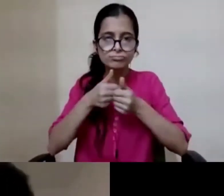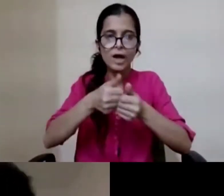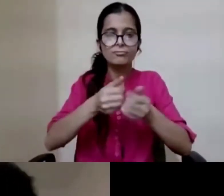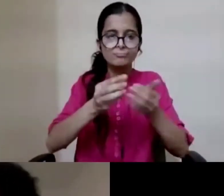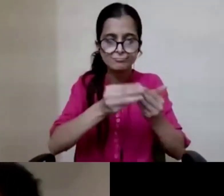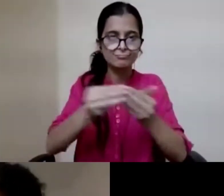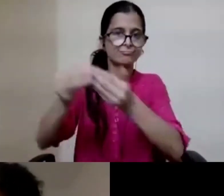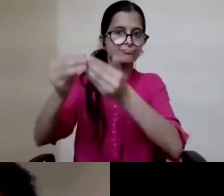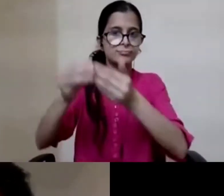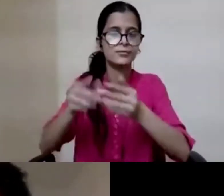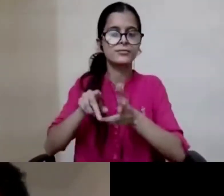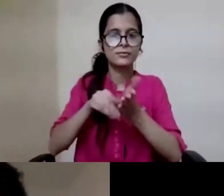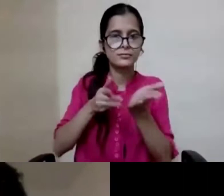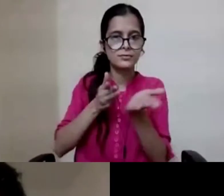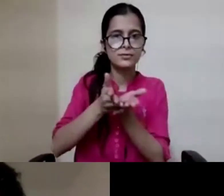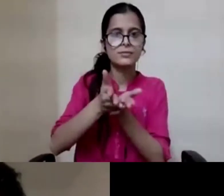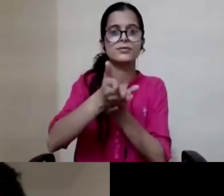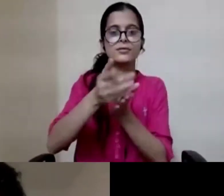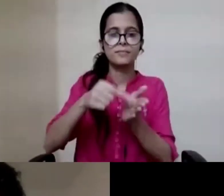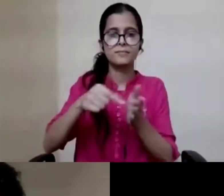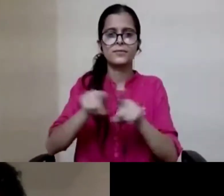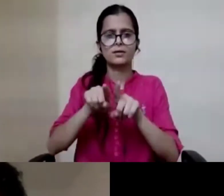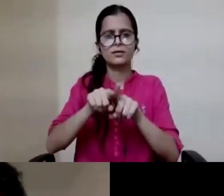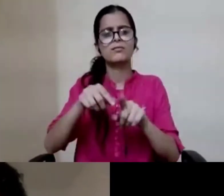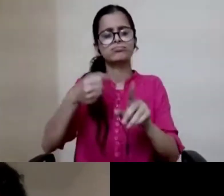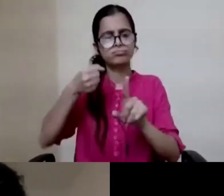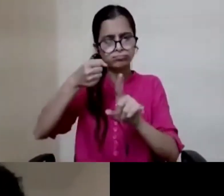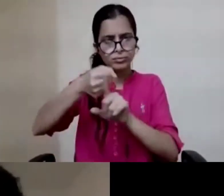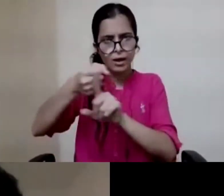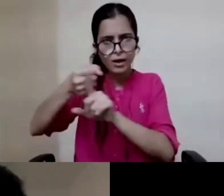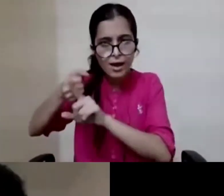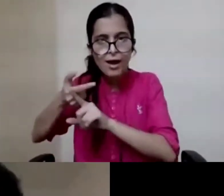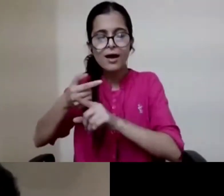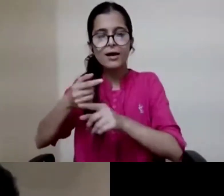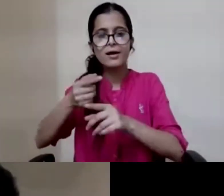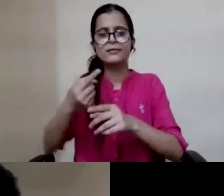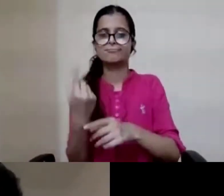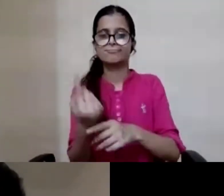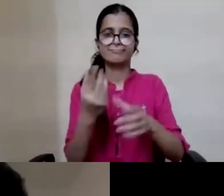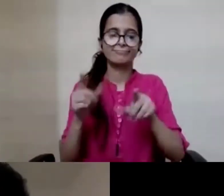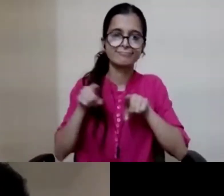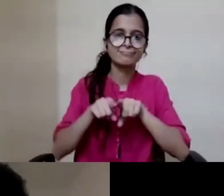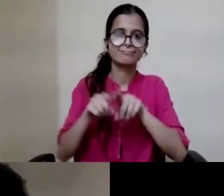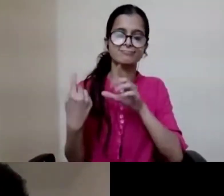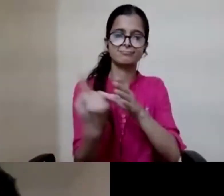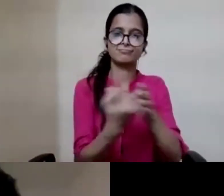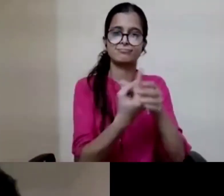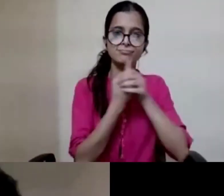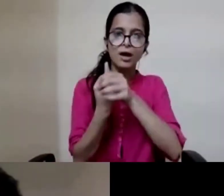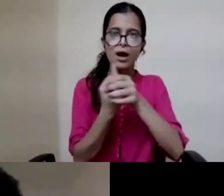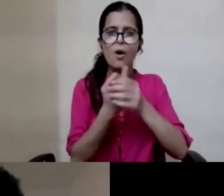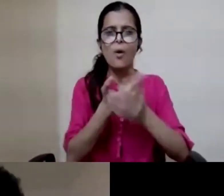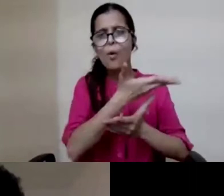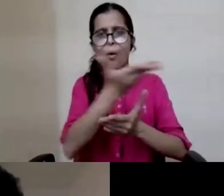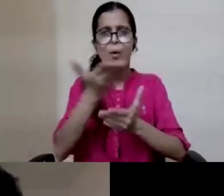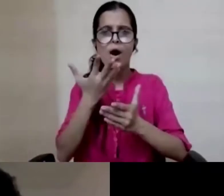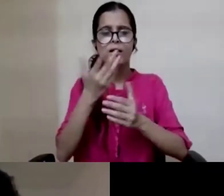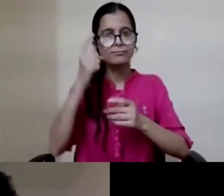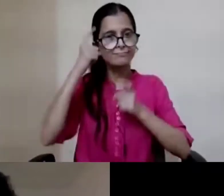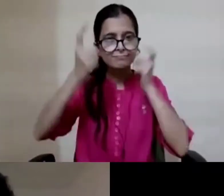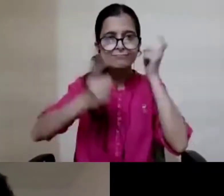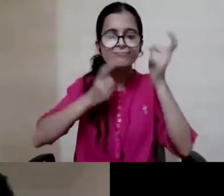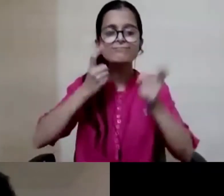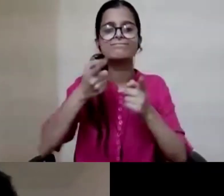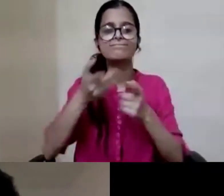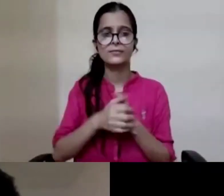it also enforces those singular meanings and singular worldviews on the others. Disability